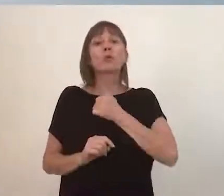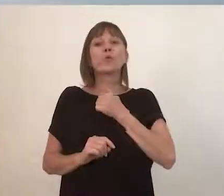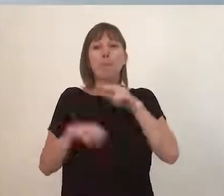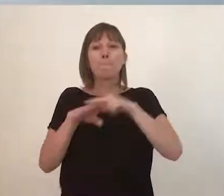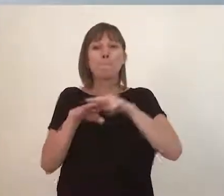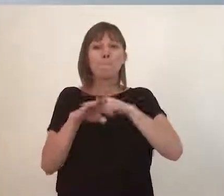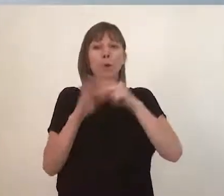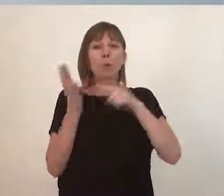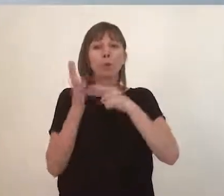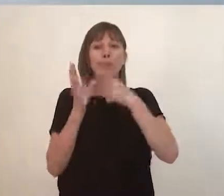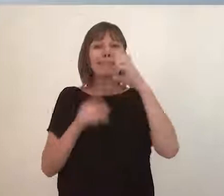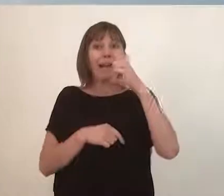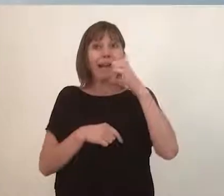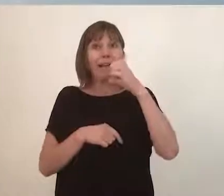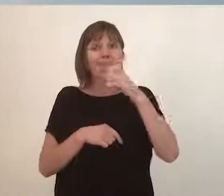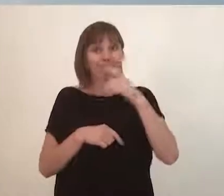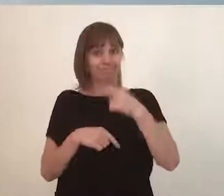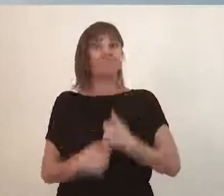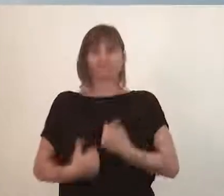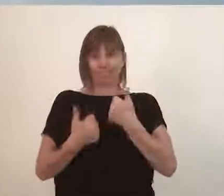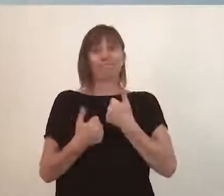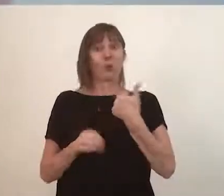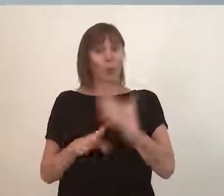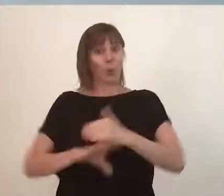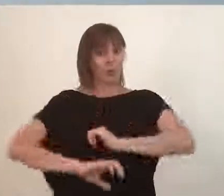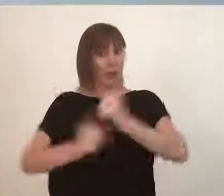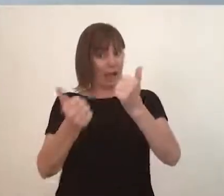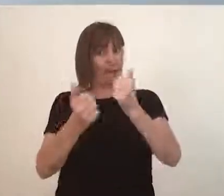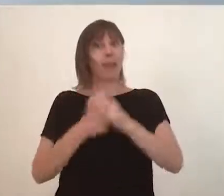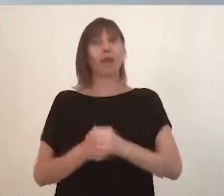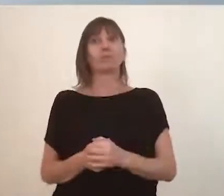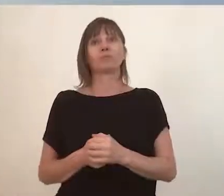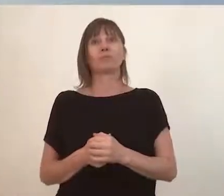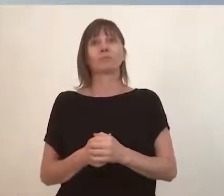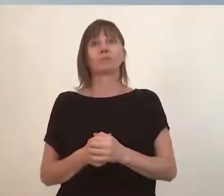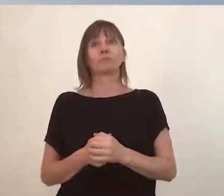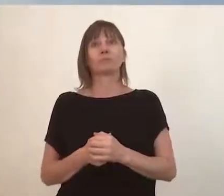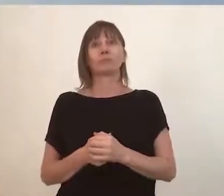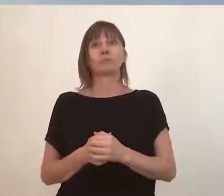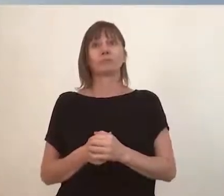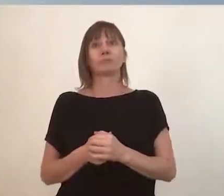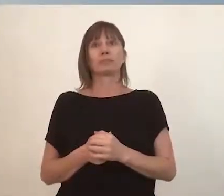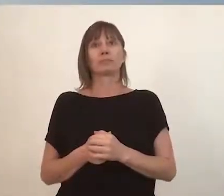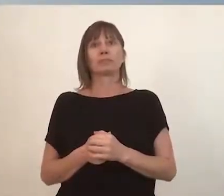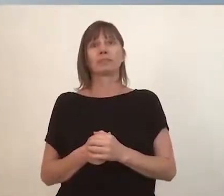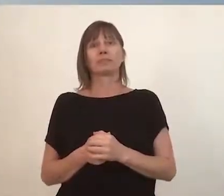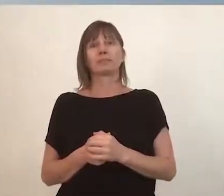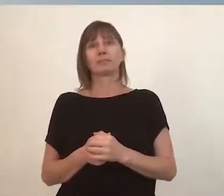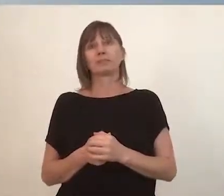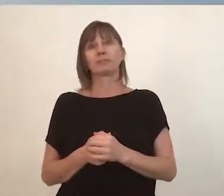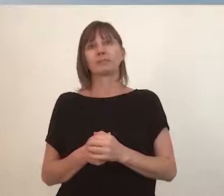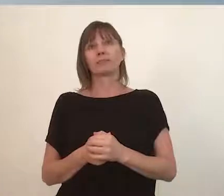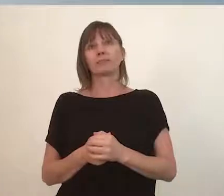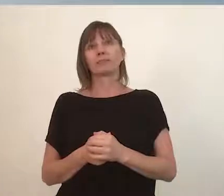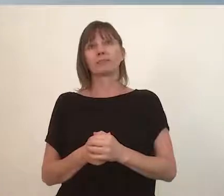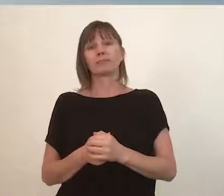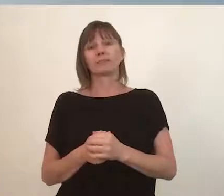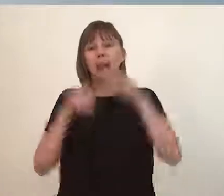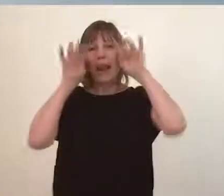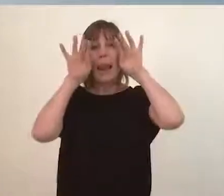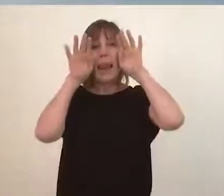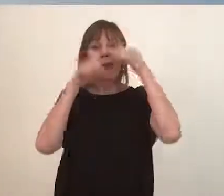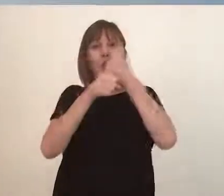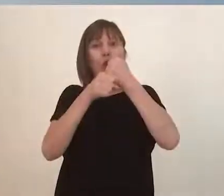rhinestones on, is to use some blue tack. And this little blue tack trick really works. So I'm gonna pick one up with the